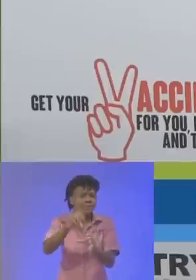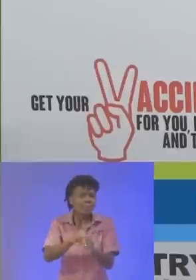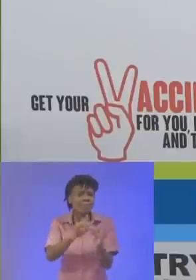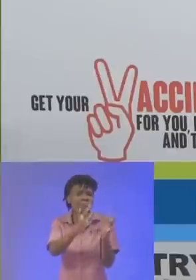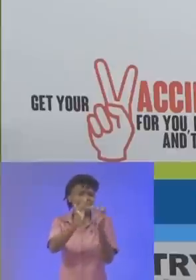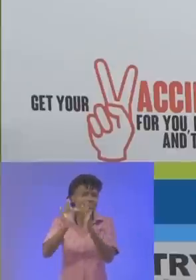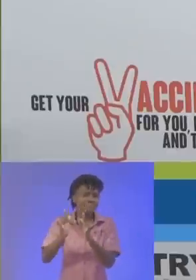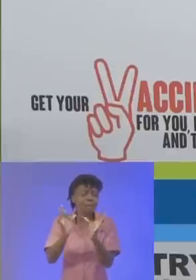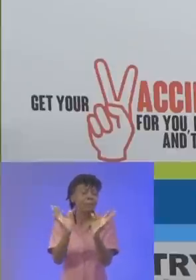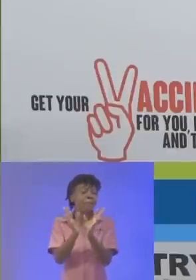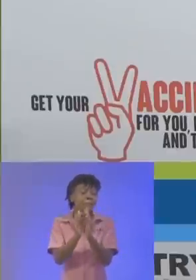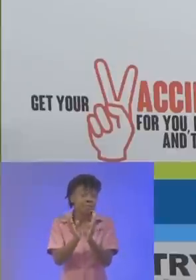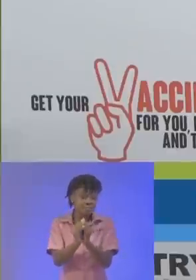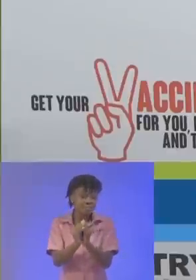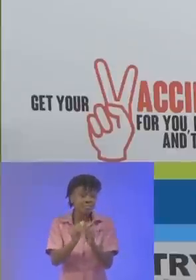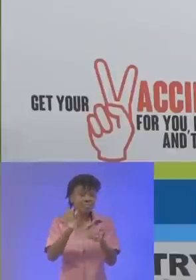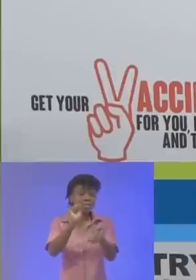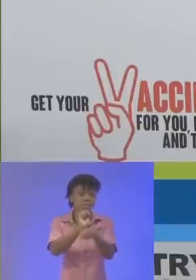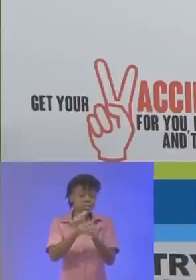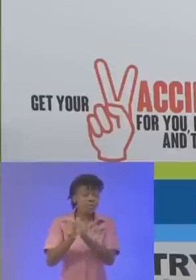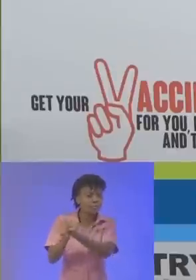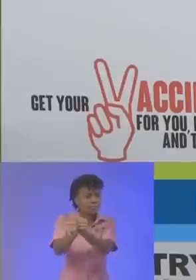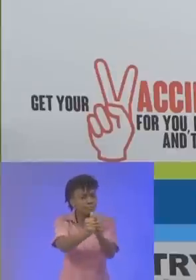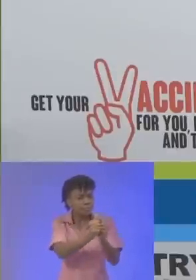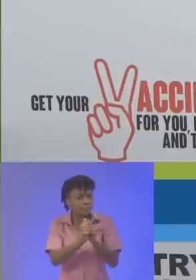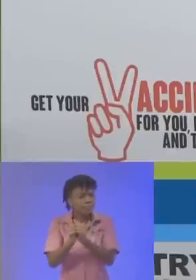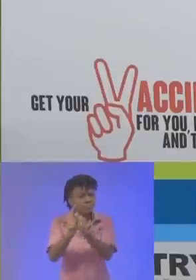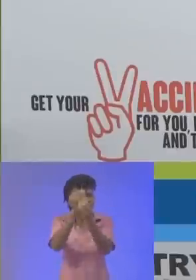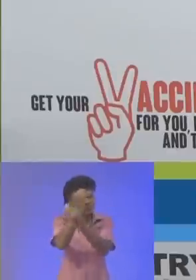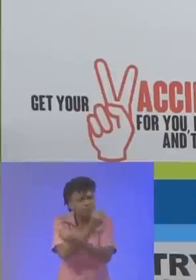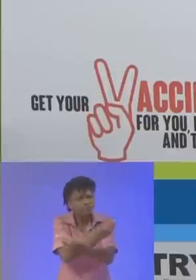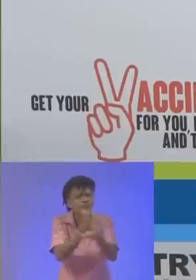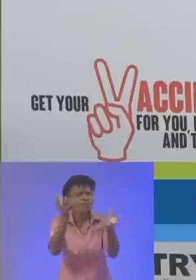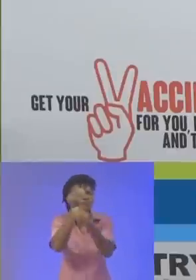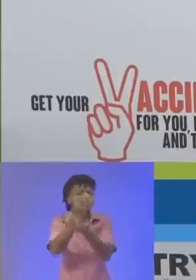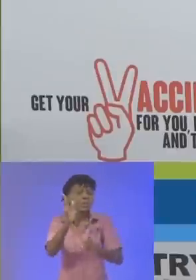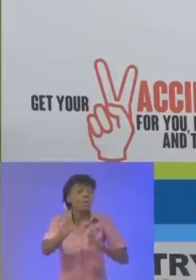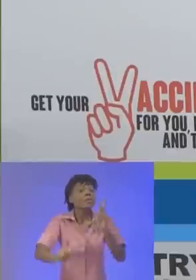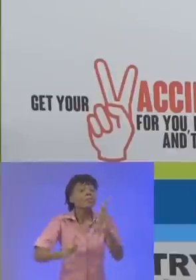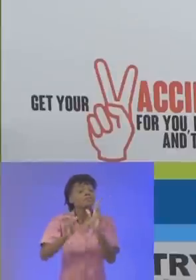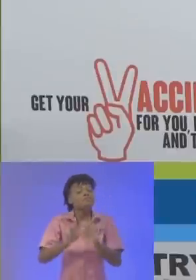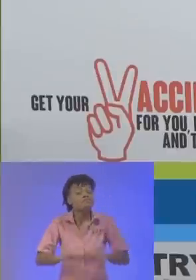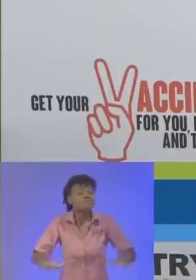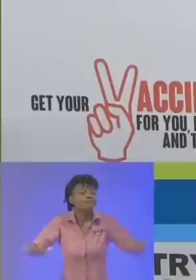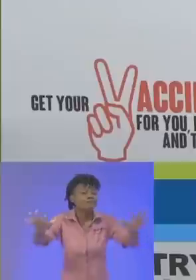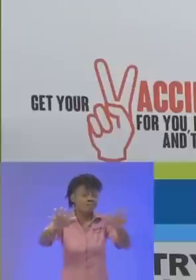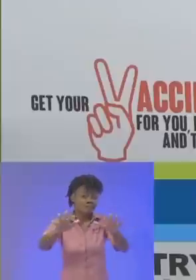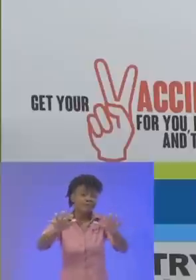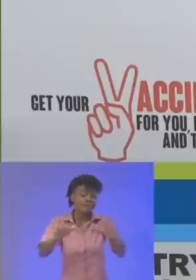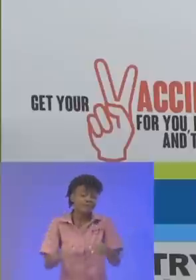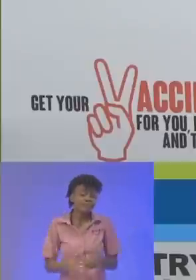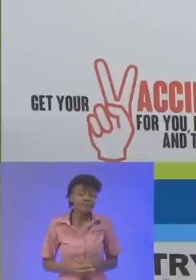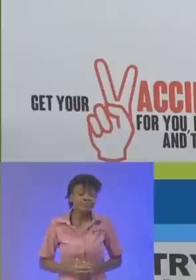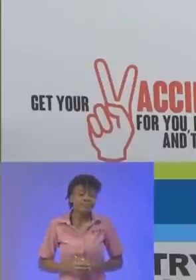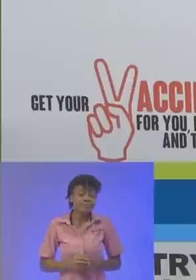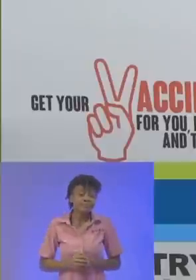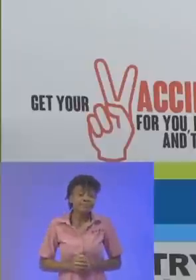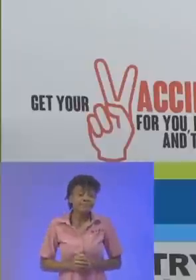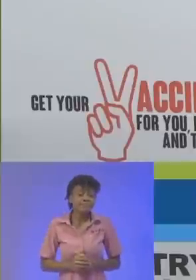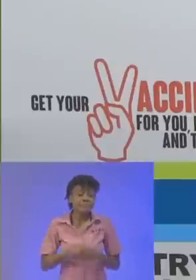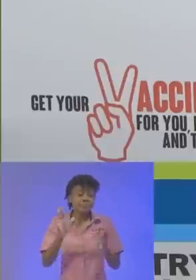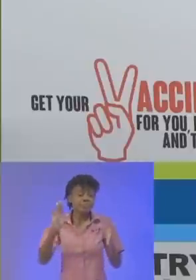we collaborate to provide information to our population on the COVID-19 pandemic. Good morning to